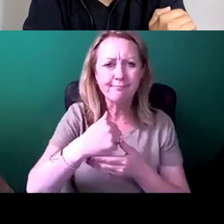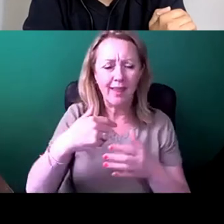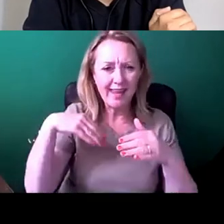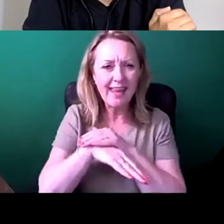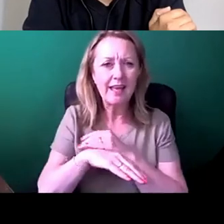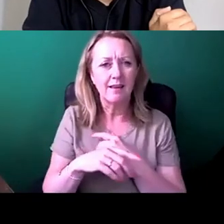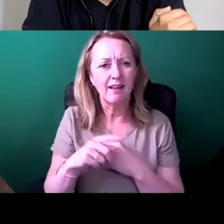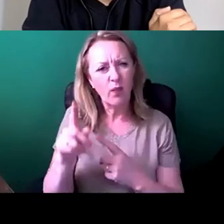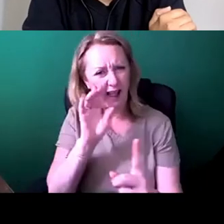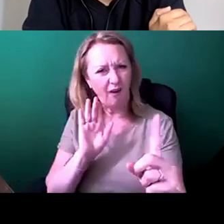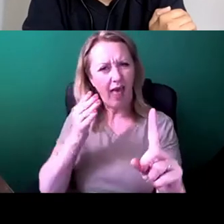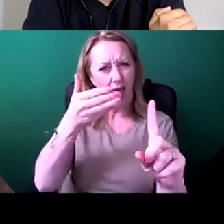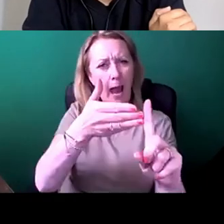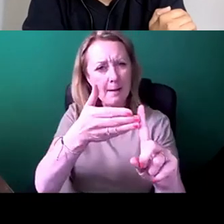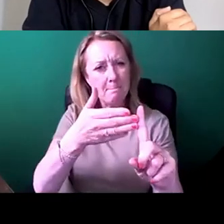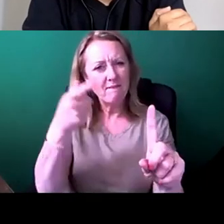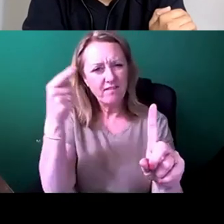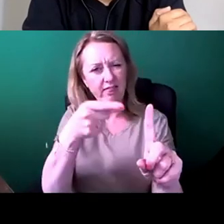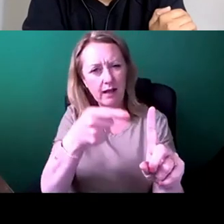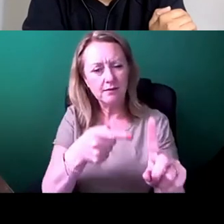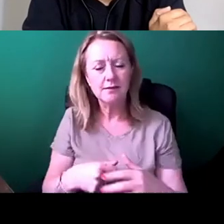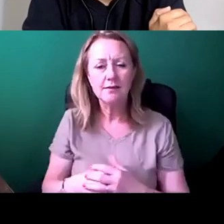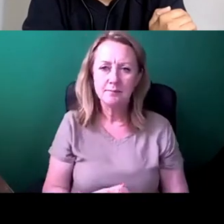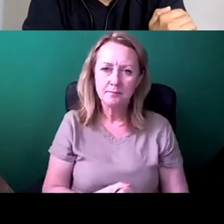aim for. Thanks. Thank you.